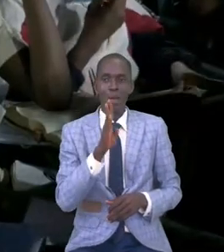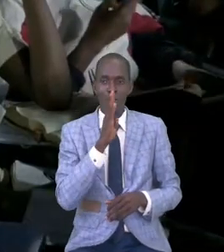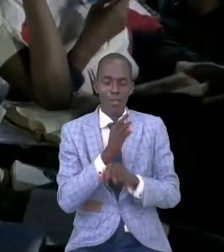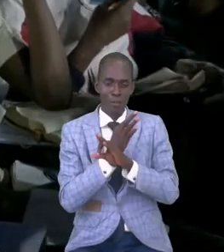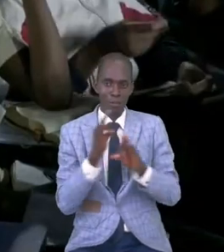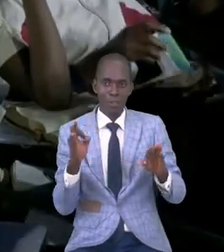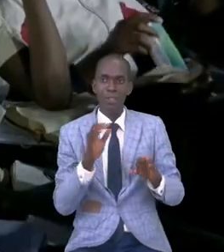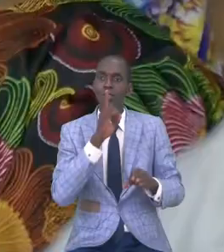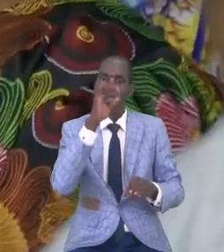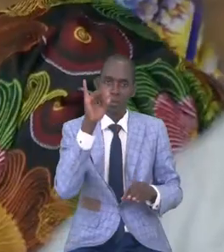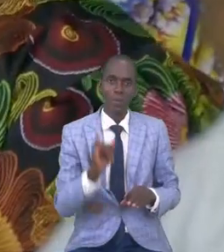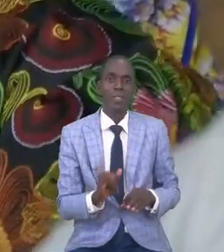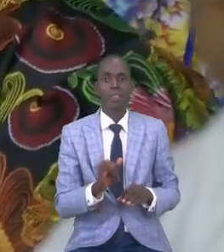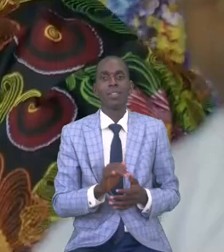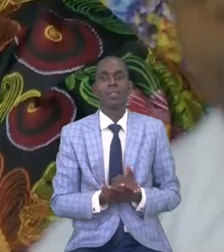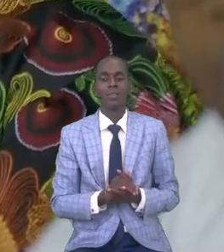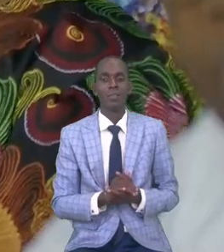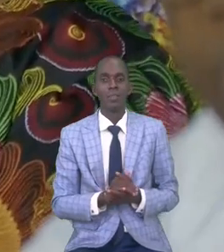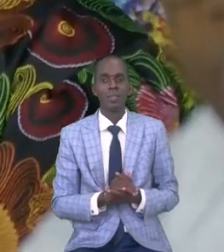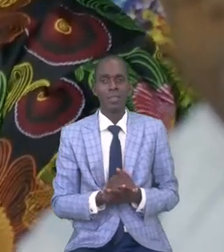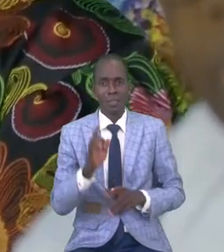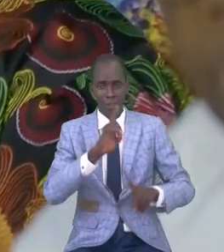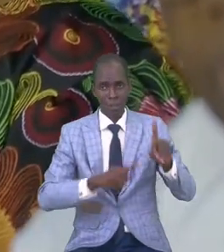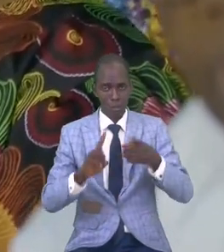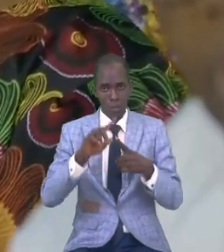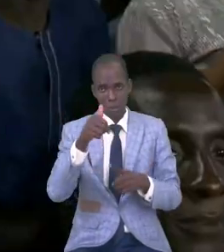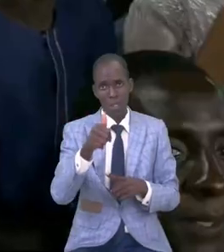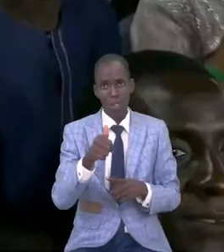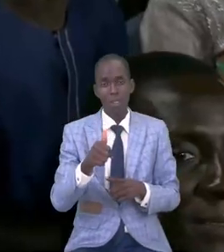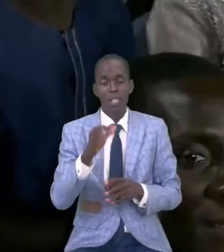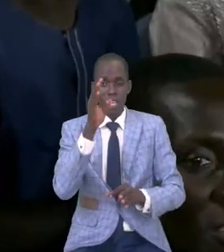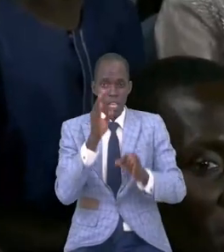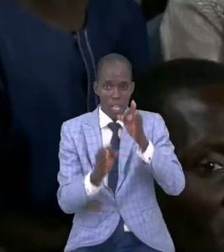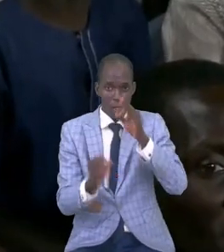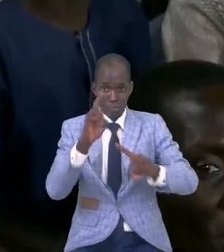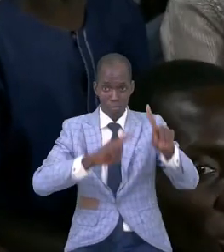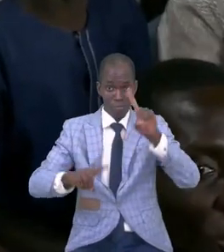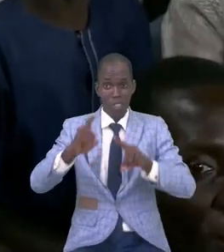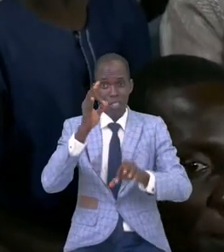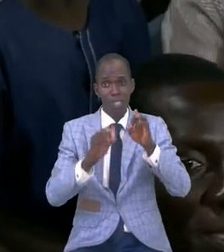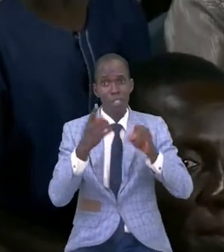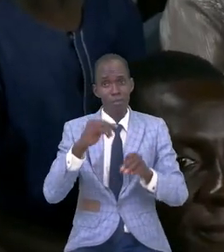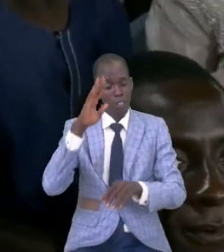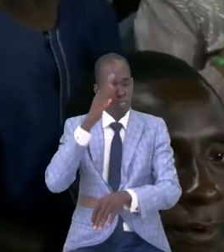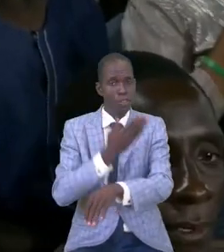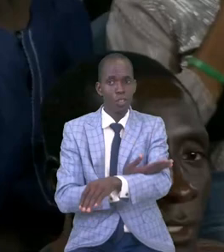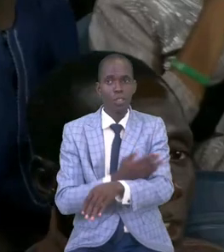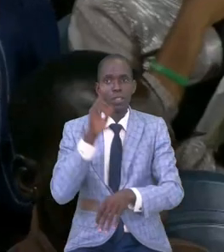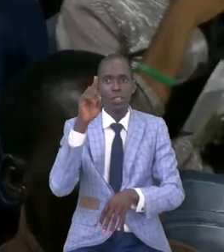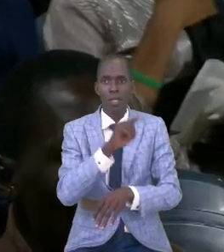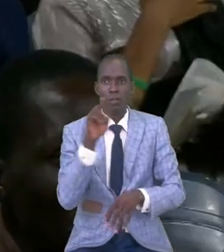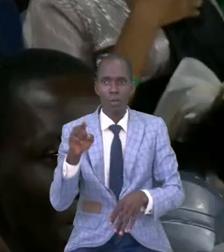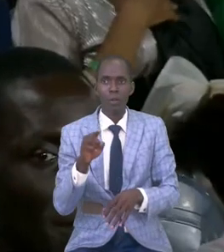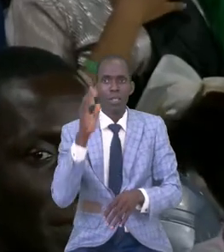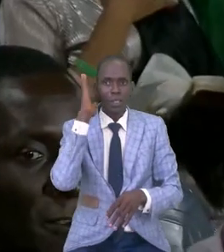free indeed. Say to yourself, if the Son therefore